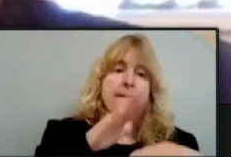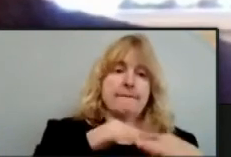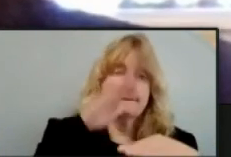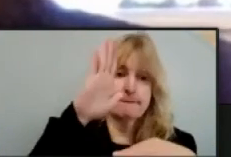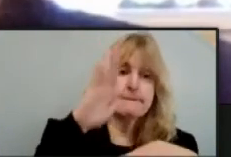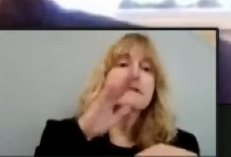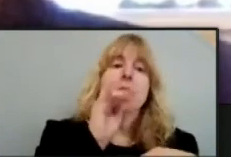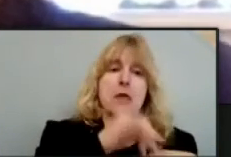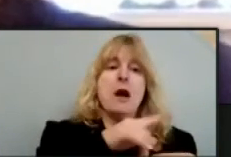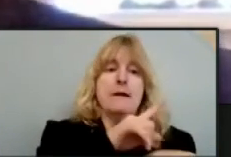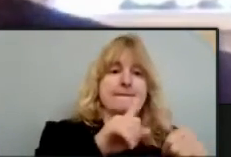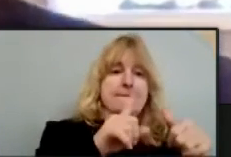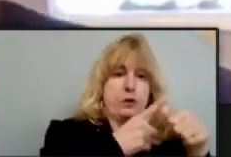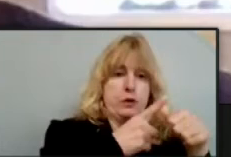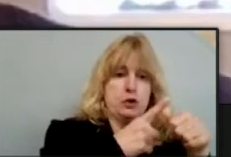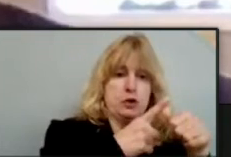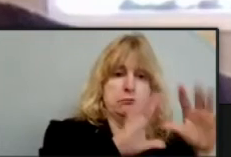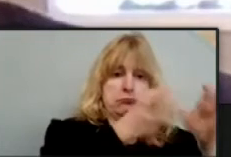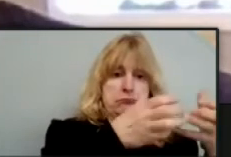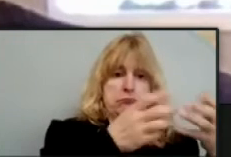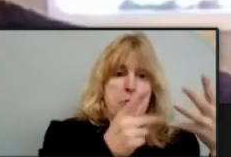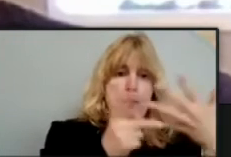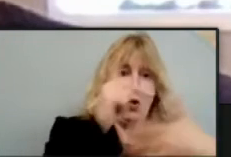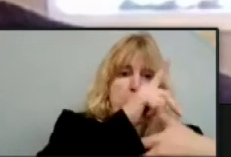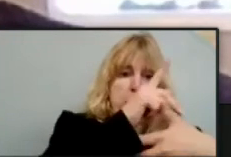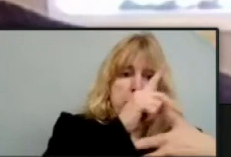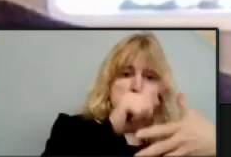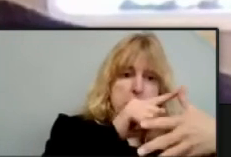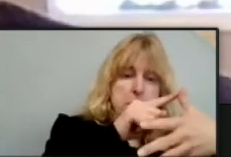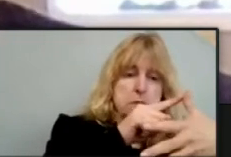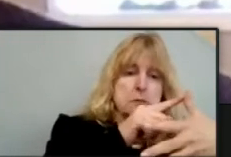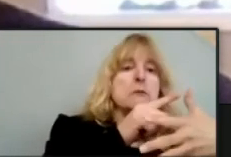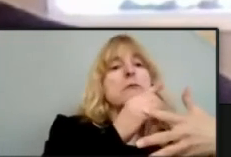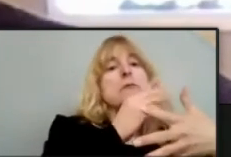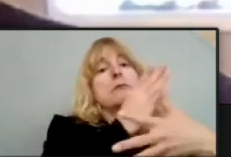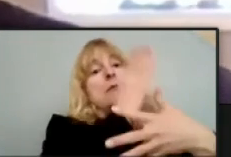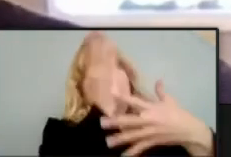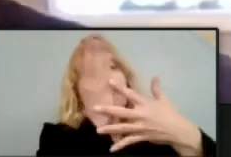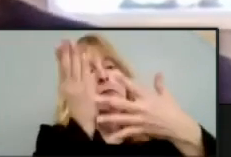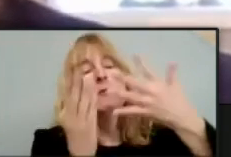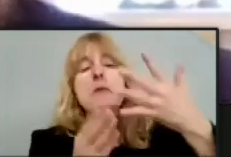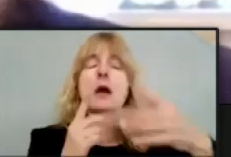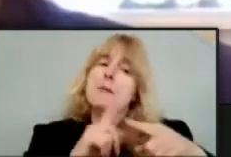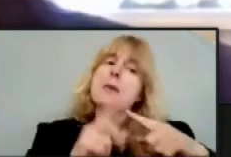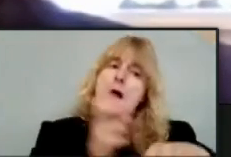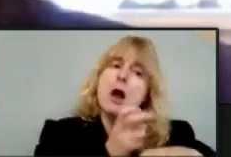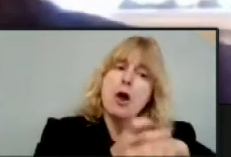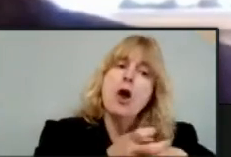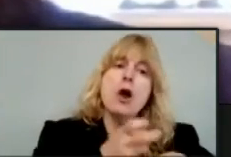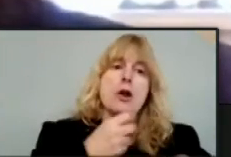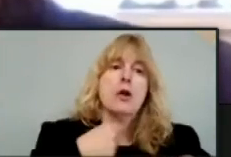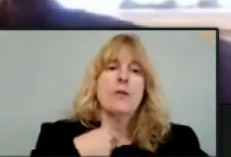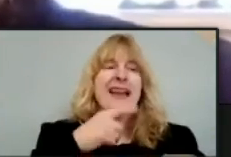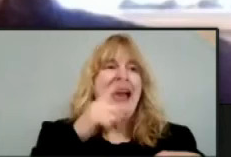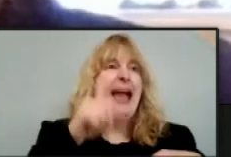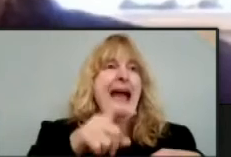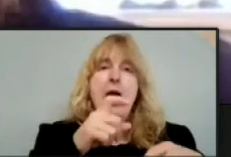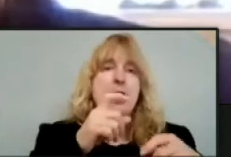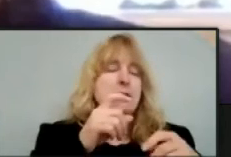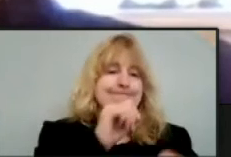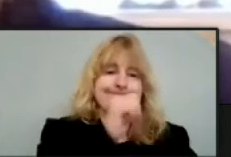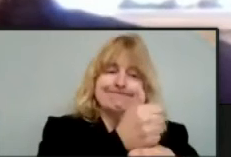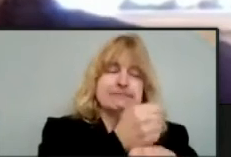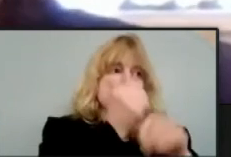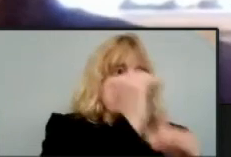Those are going to be our first priority. Somewhere it's hard. We had to draw a line because of the limited amount of vaccine. Even with